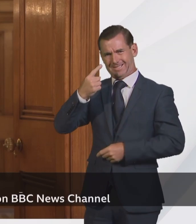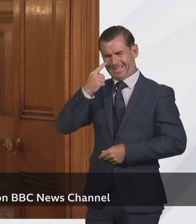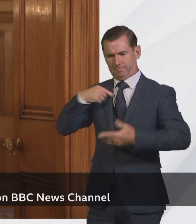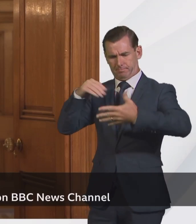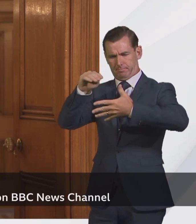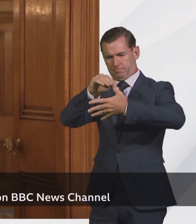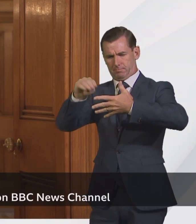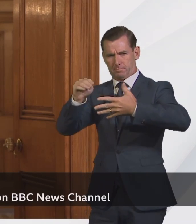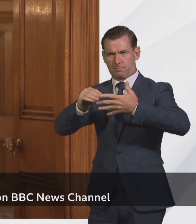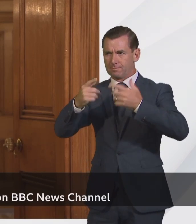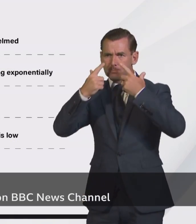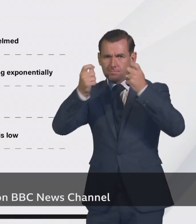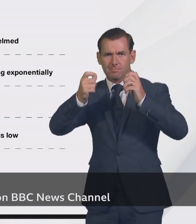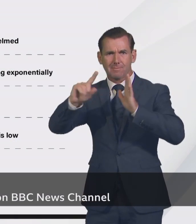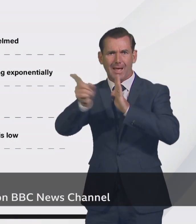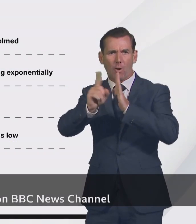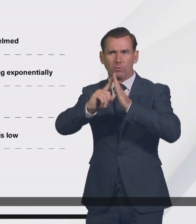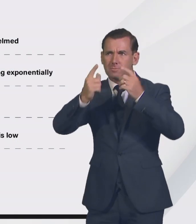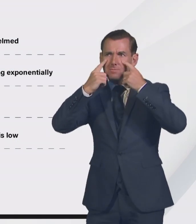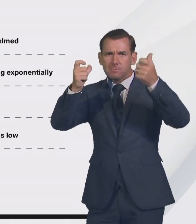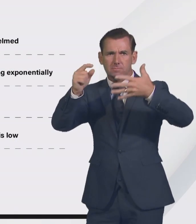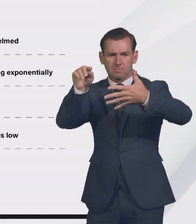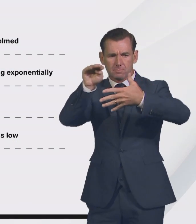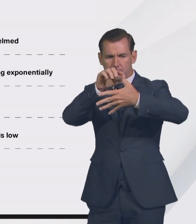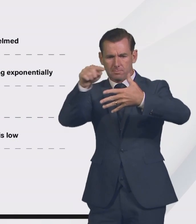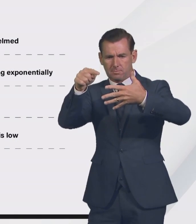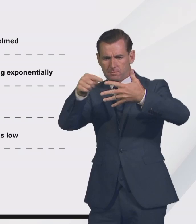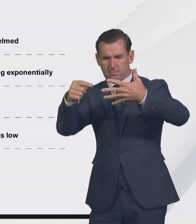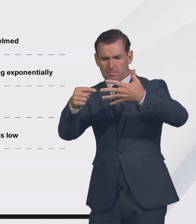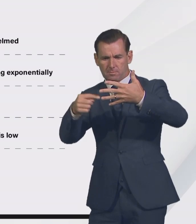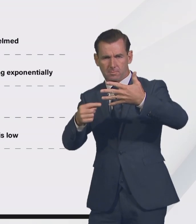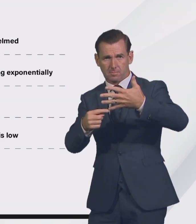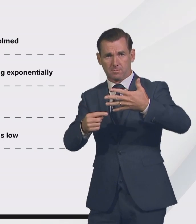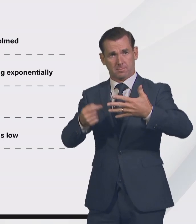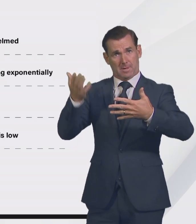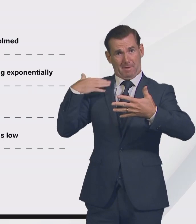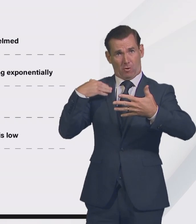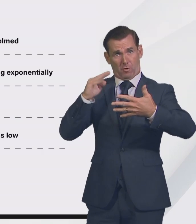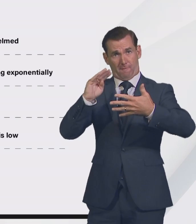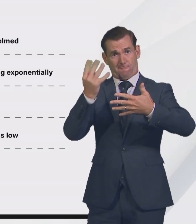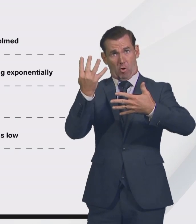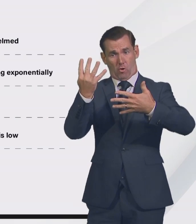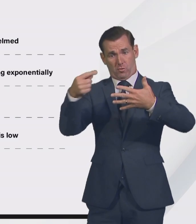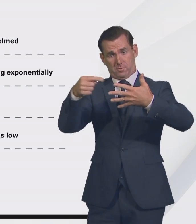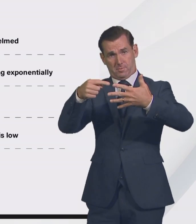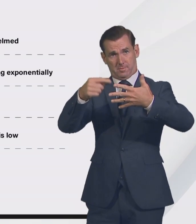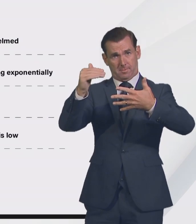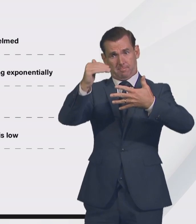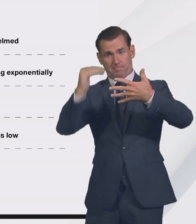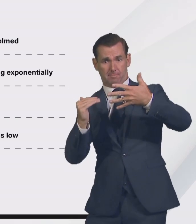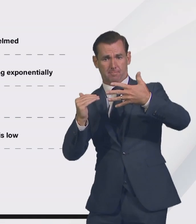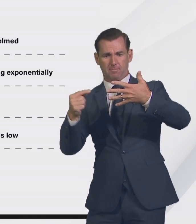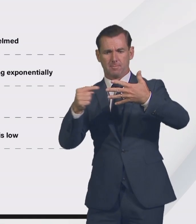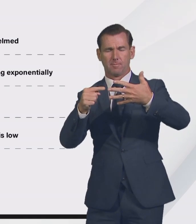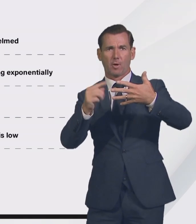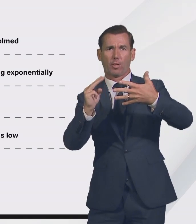level. The Covid-19 alert level across the United Kingdom has moved down from level 4 to level 3,